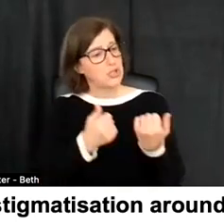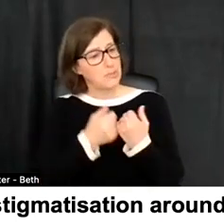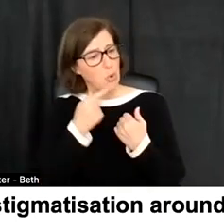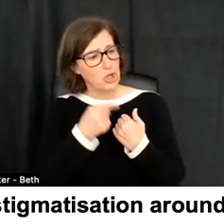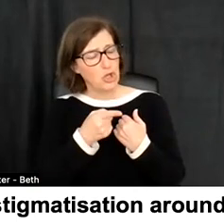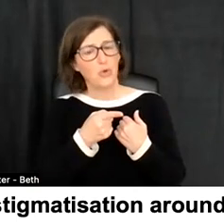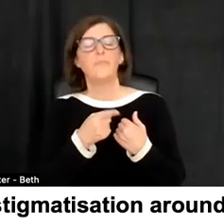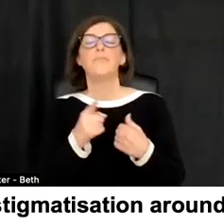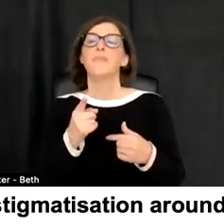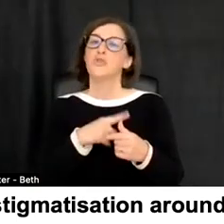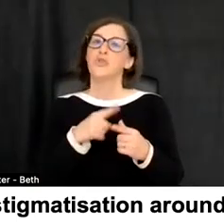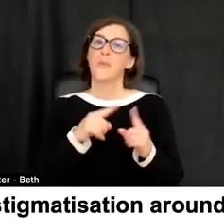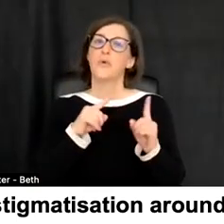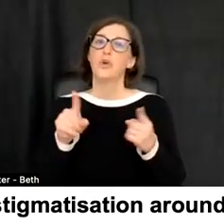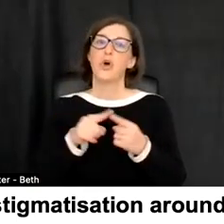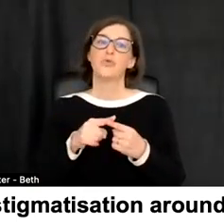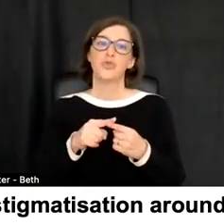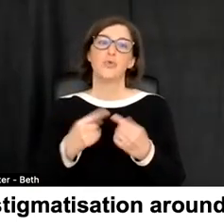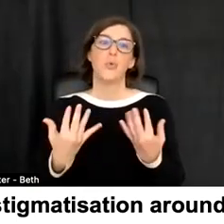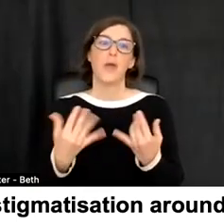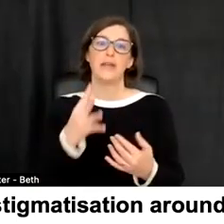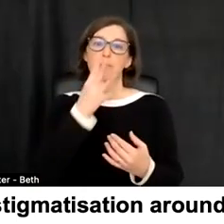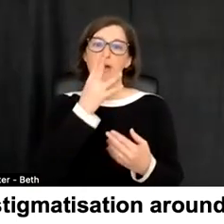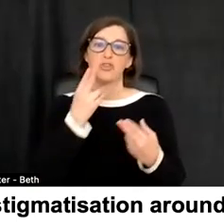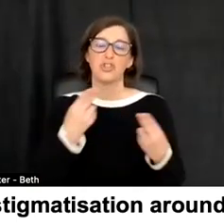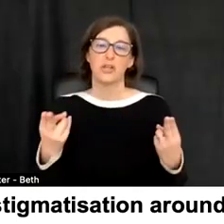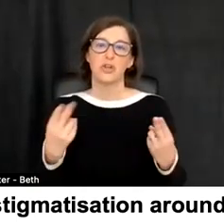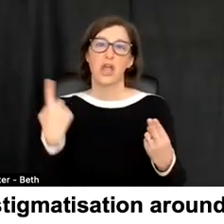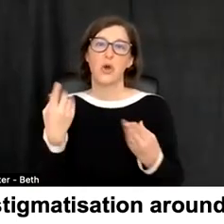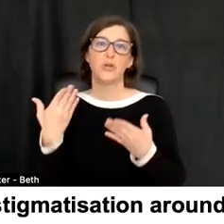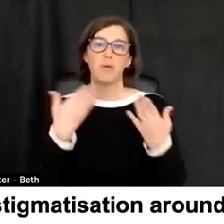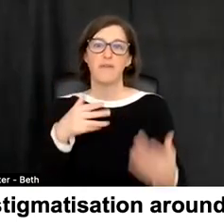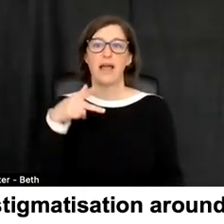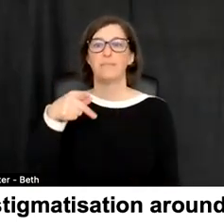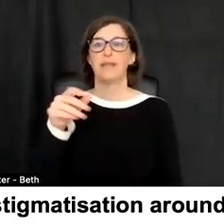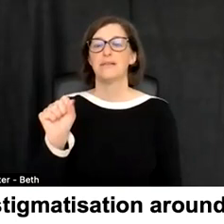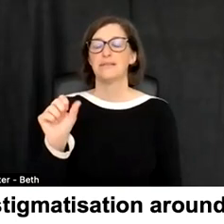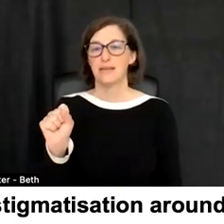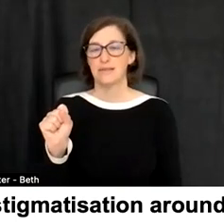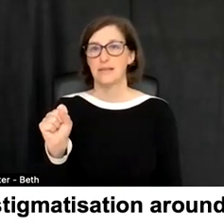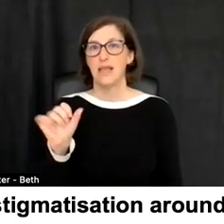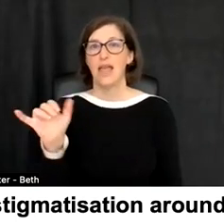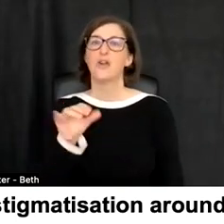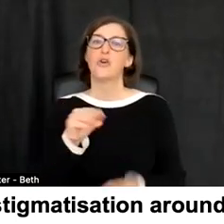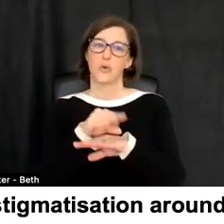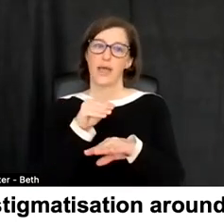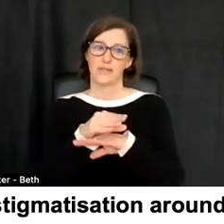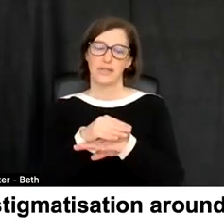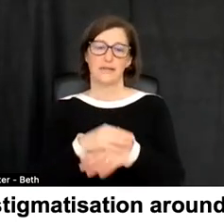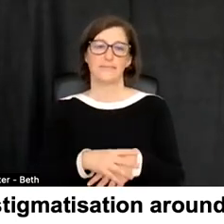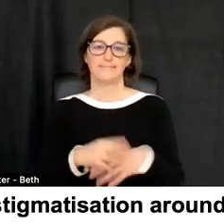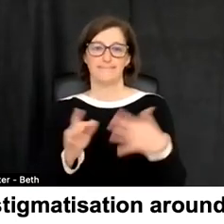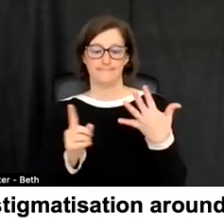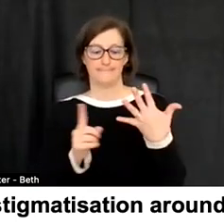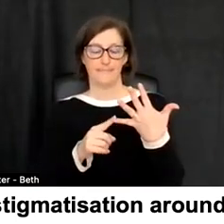we would then go to the Waiting Mothers Shelter and constantly provide psychosocial support as well as counseling. The involvement